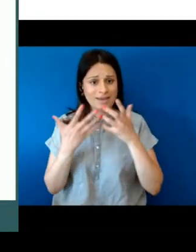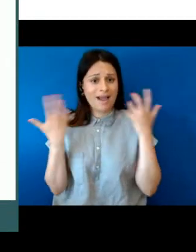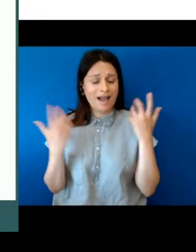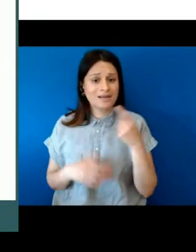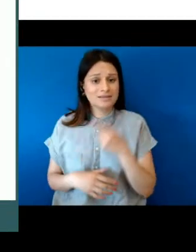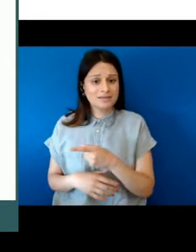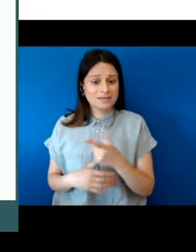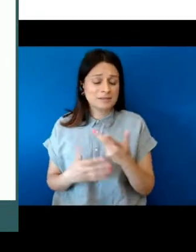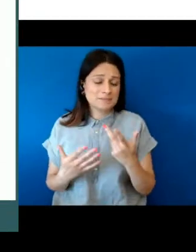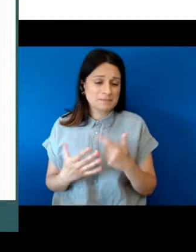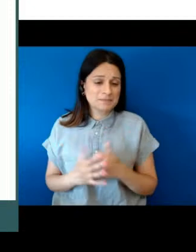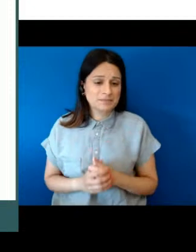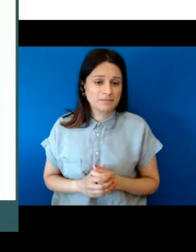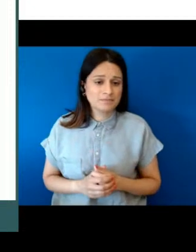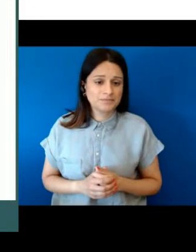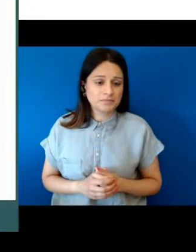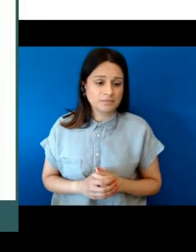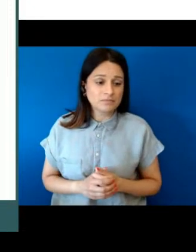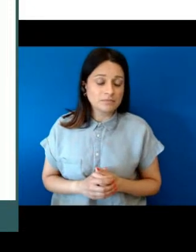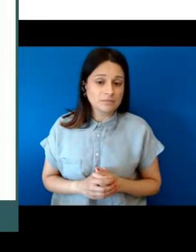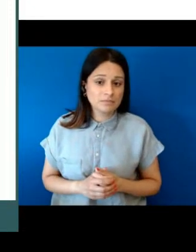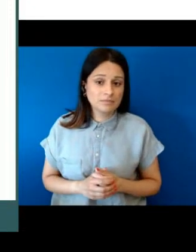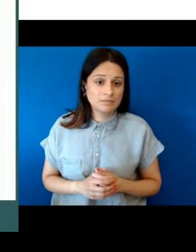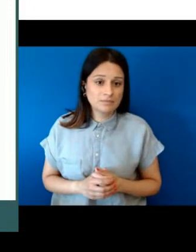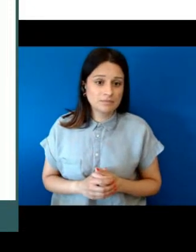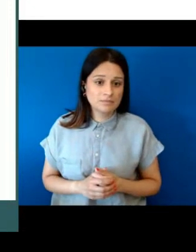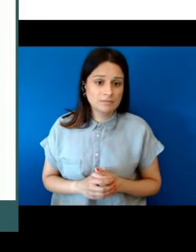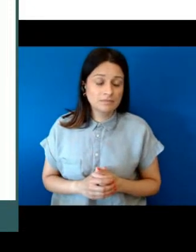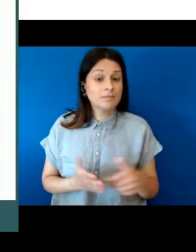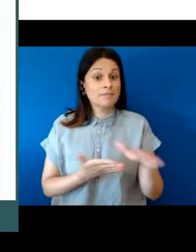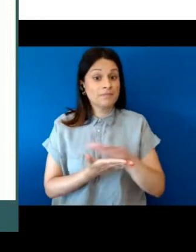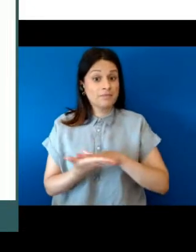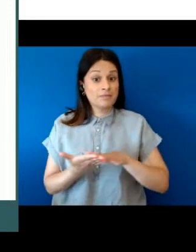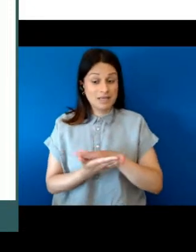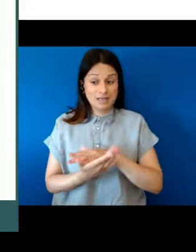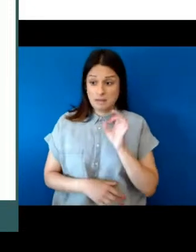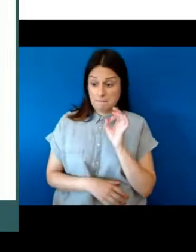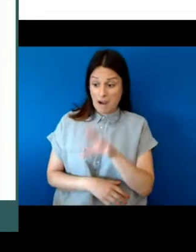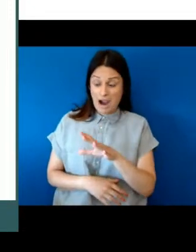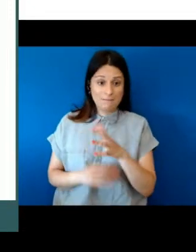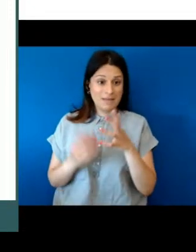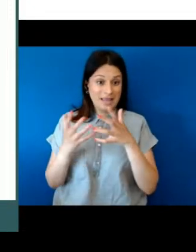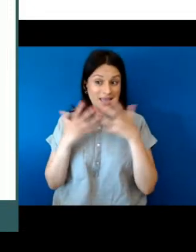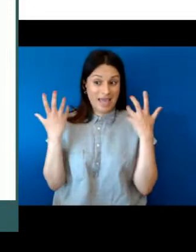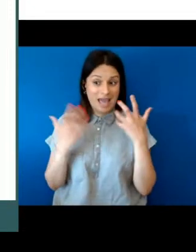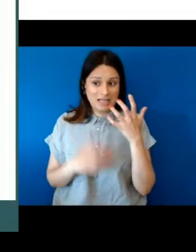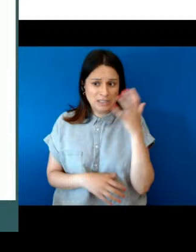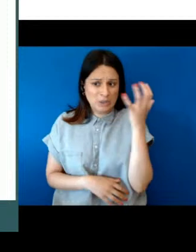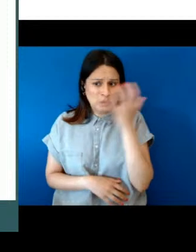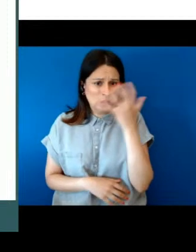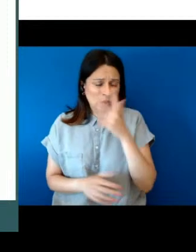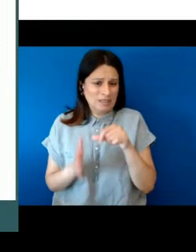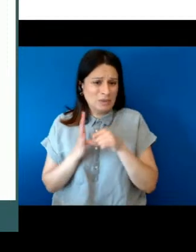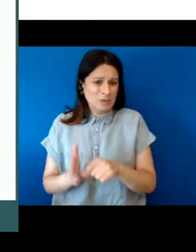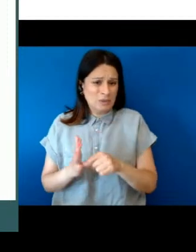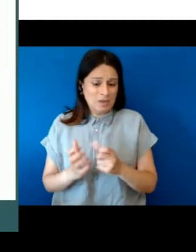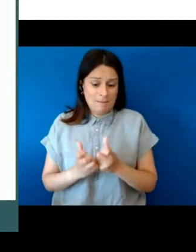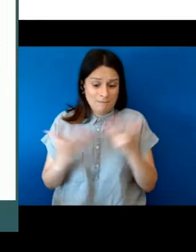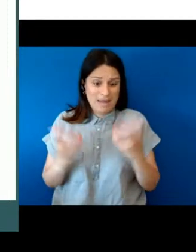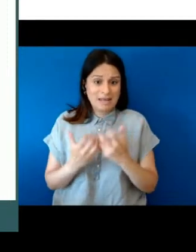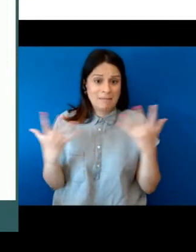friends. So just to get rid of the cat is very, very difficult. Many of these